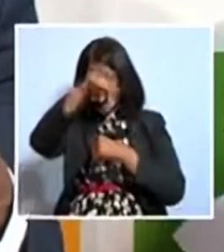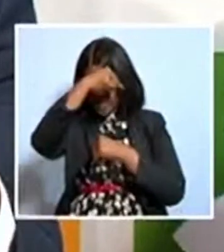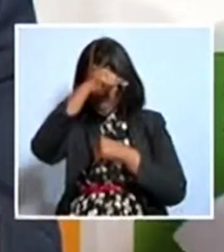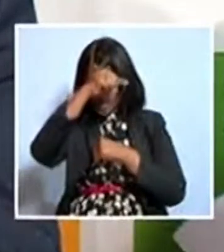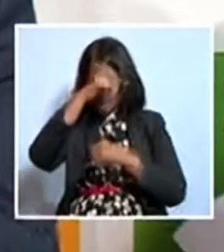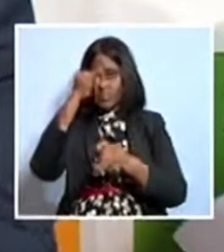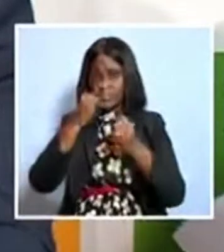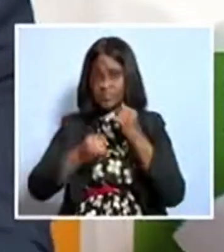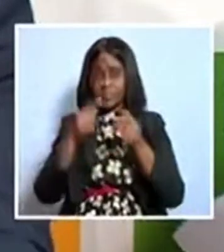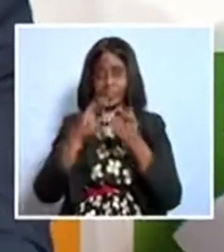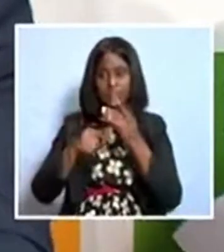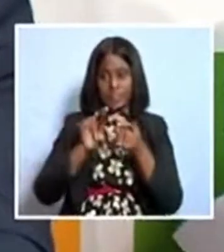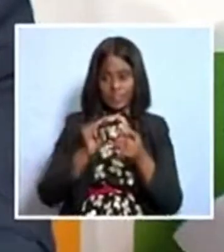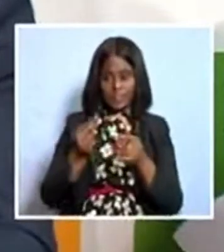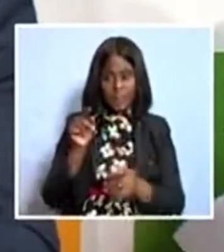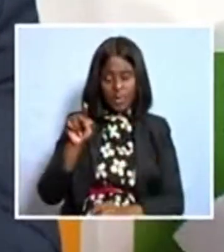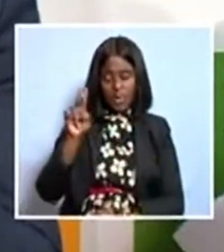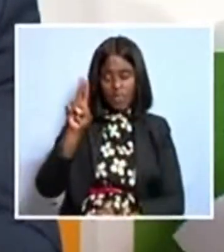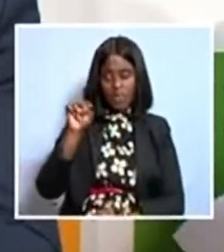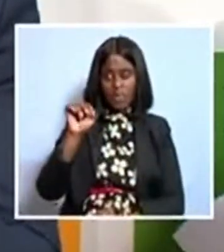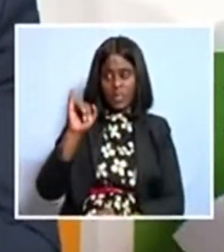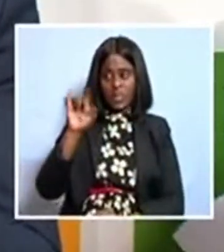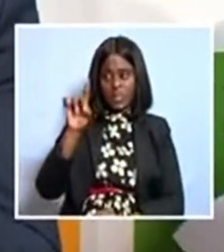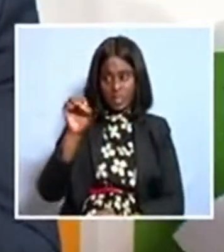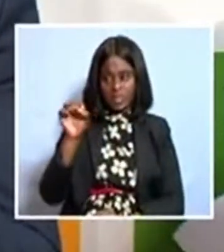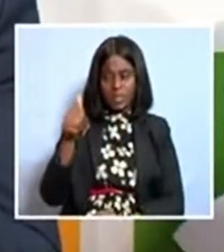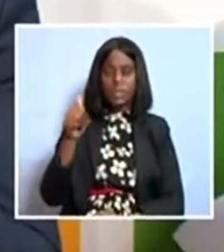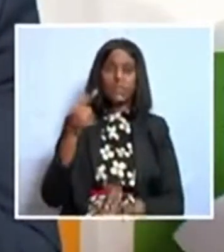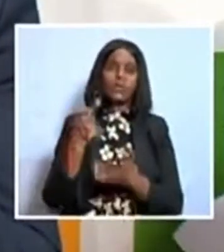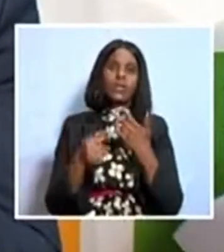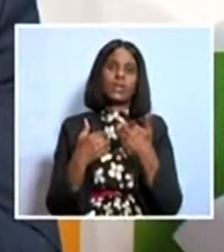first of all, what UNIDO has done is get into a